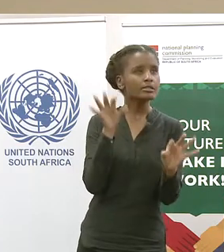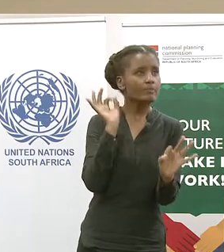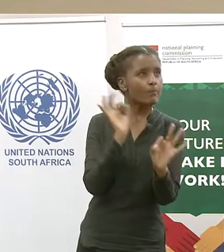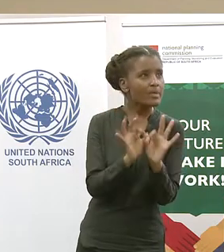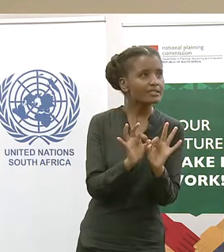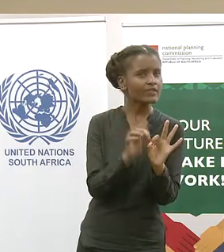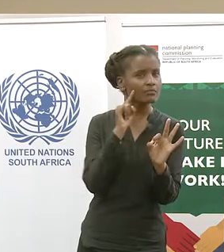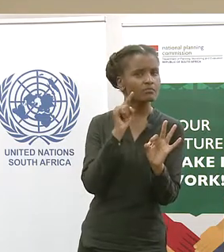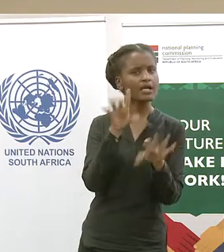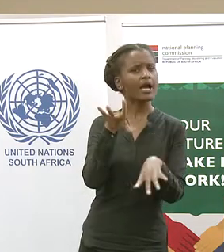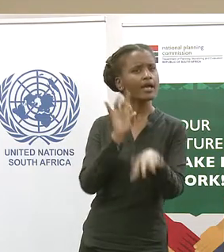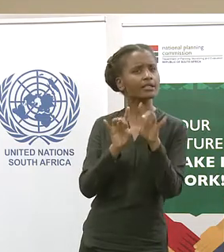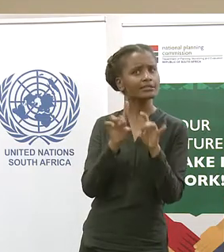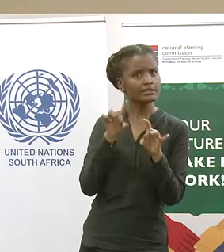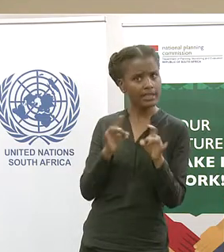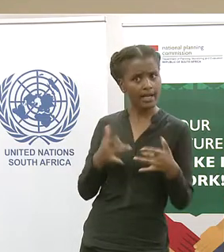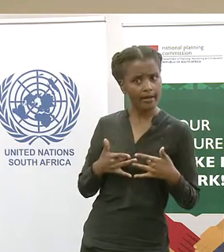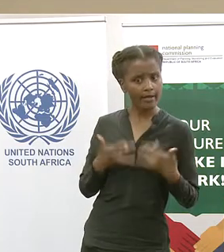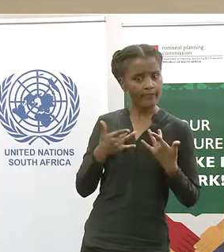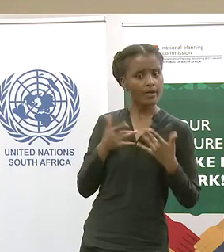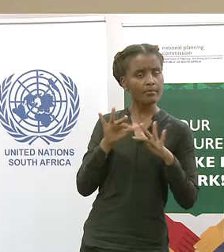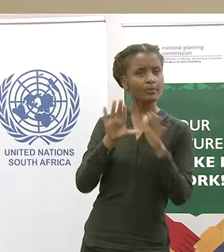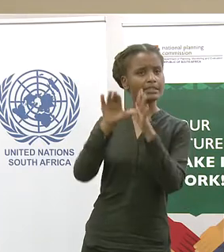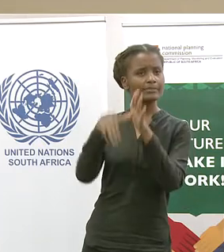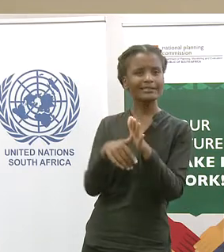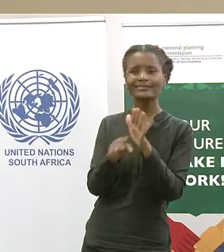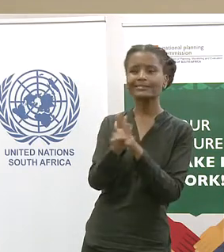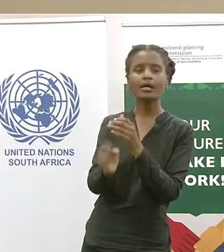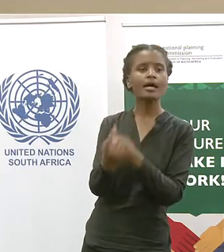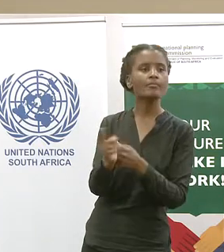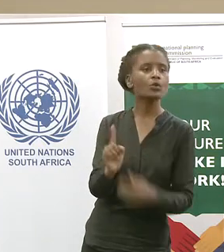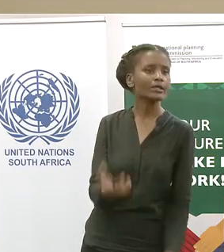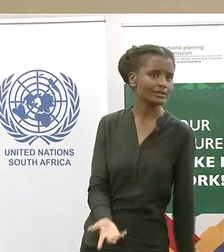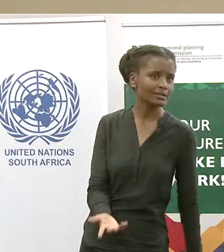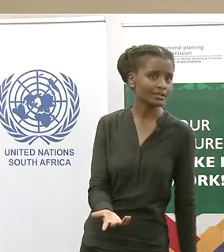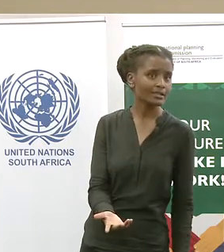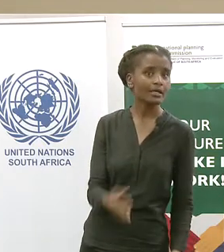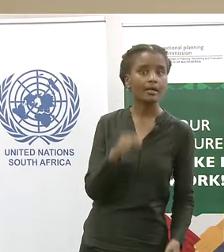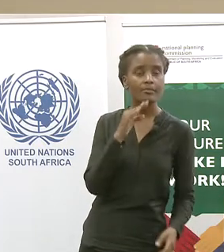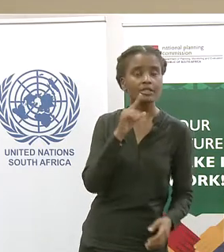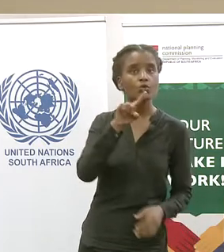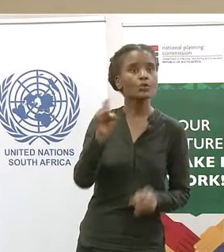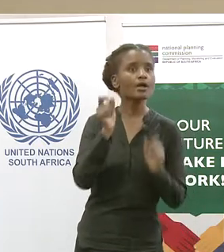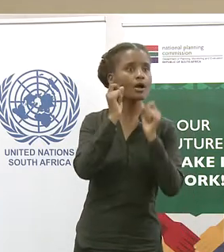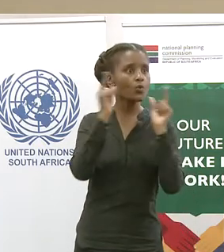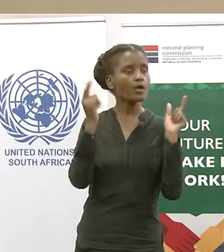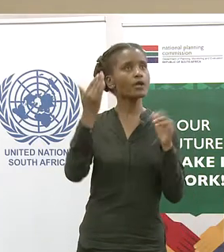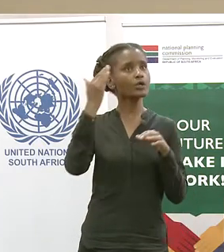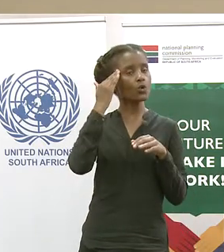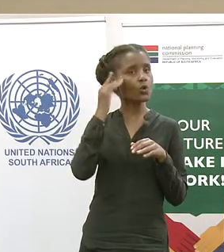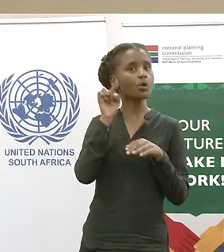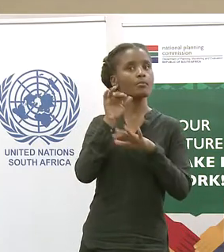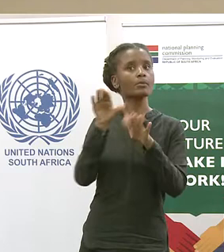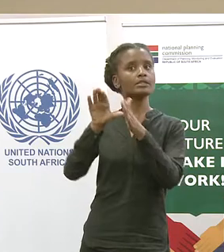is happening, I think, will make us more attentive to the brutality of the forces of ableism